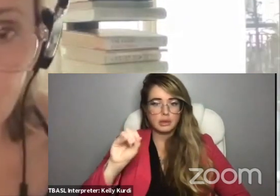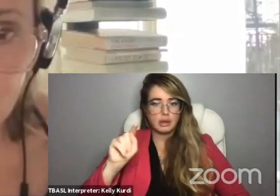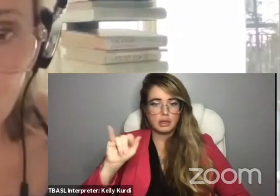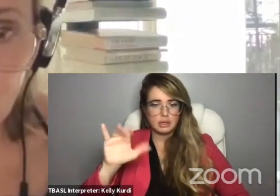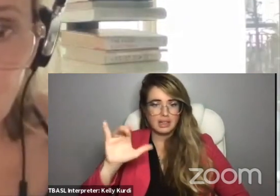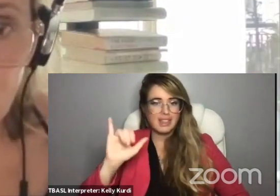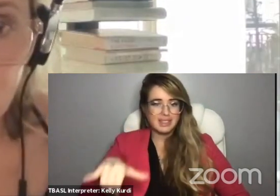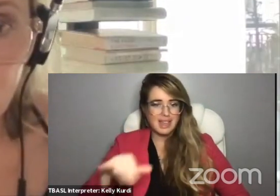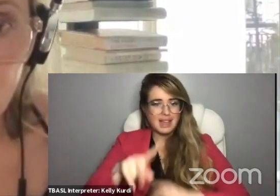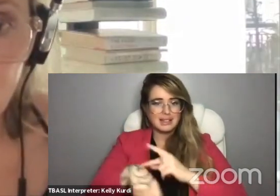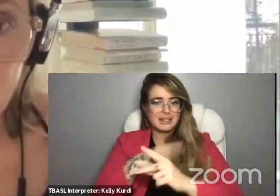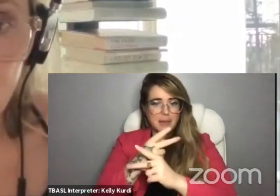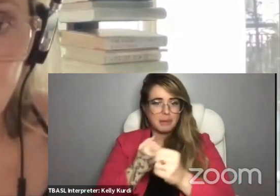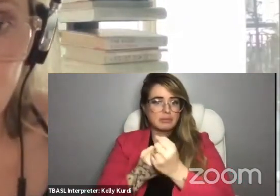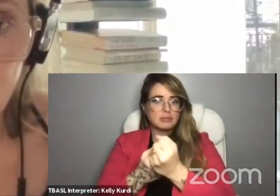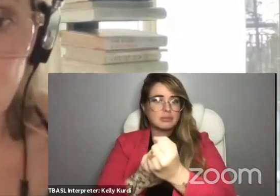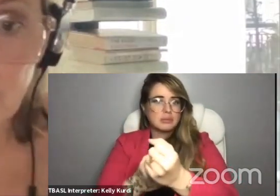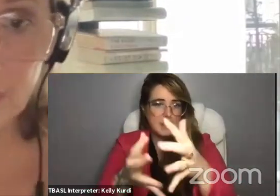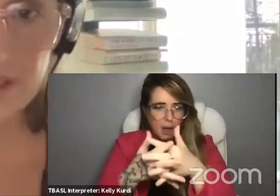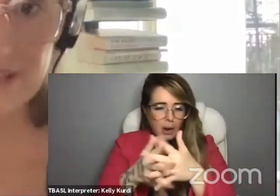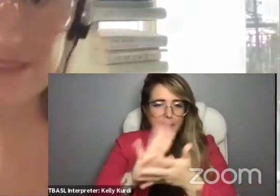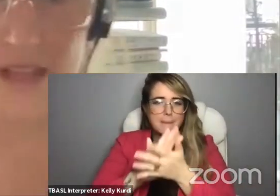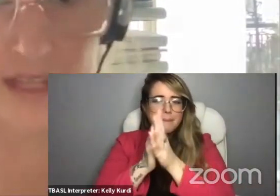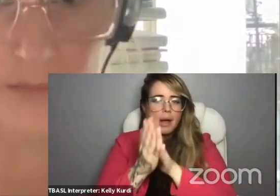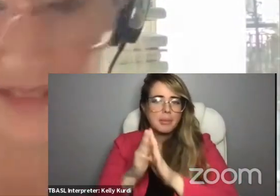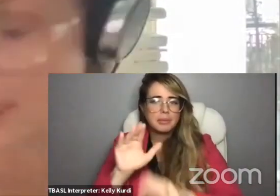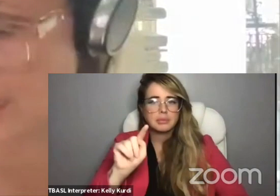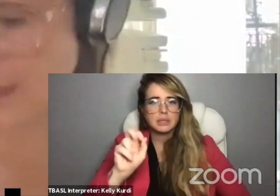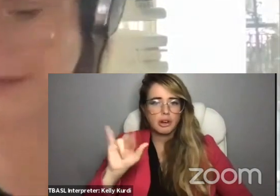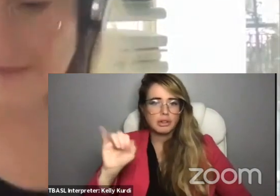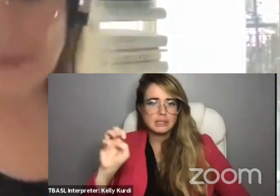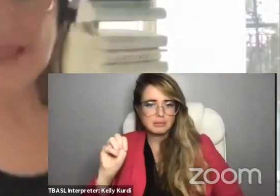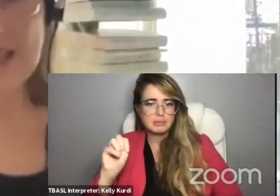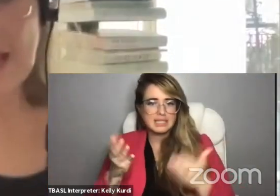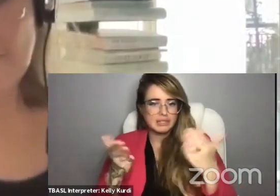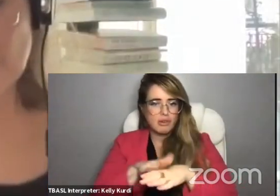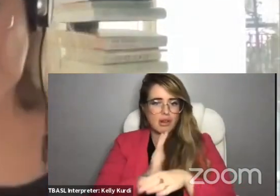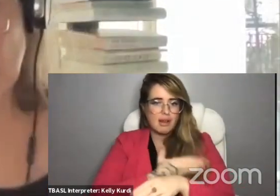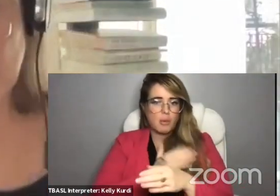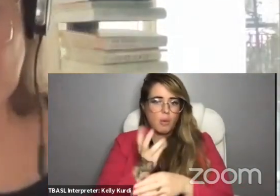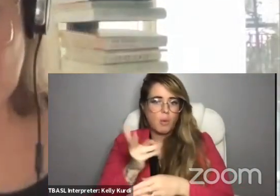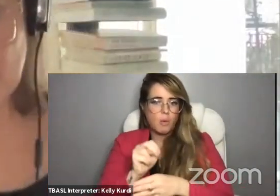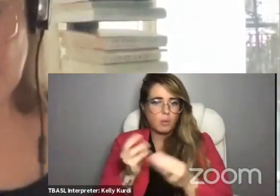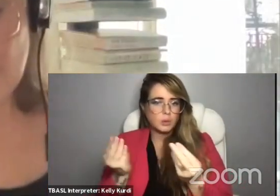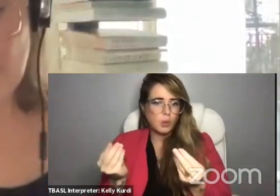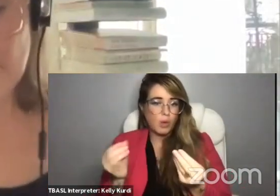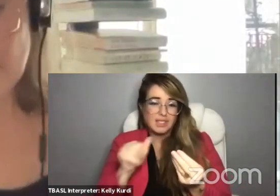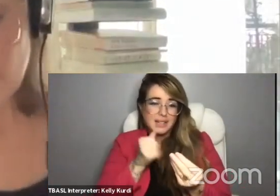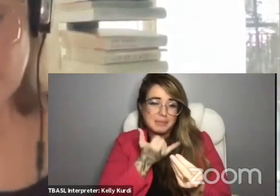terrorism on our own soil. And it's not a mistake that after